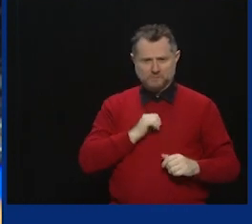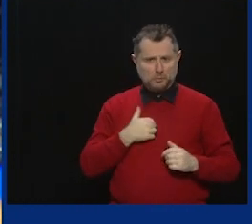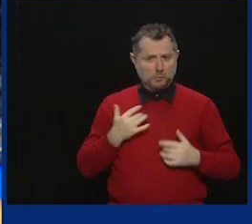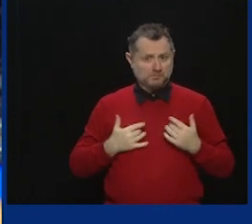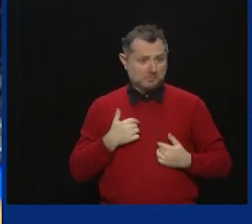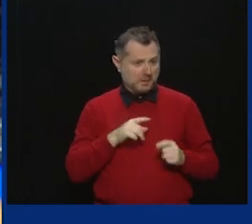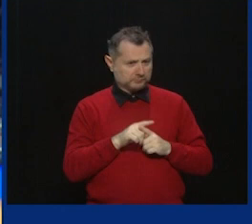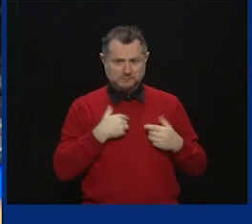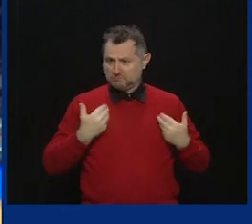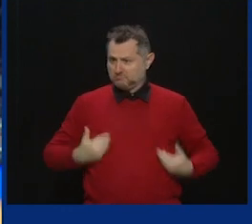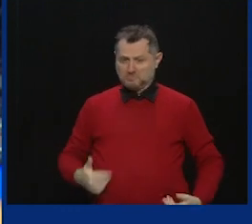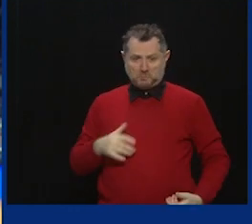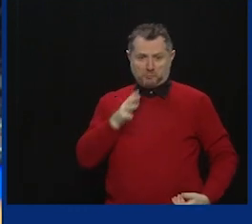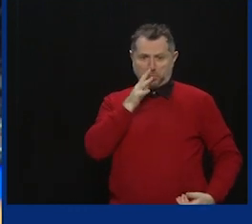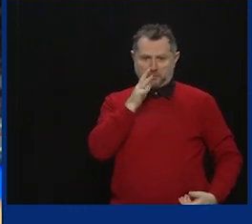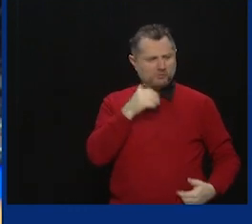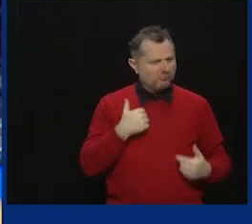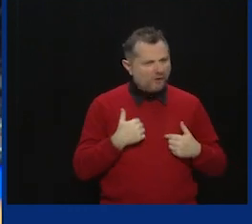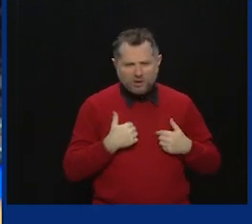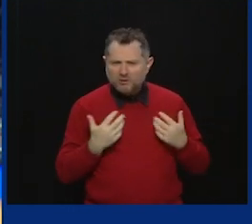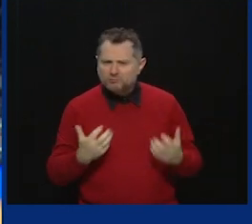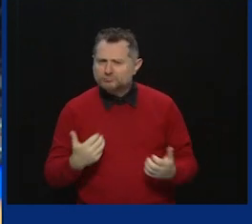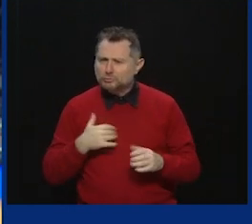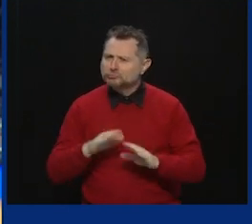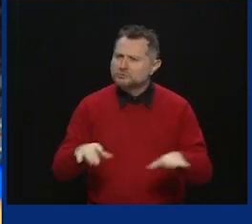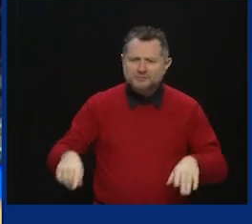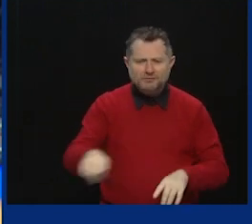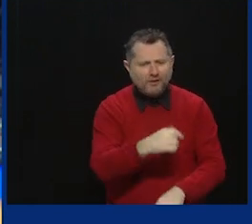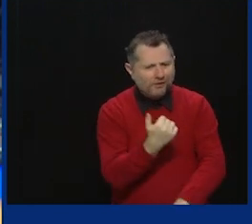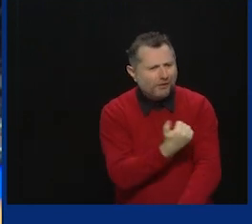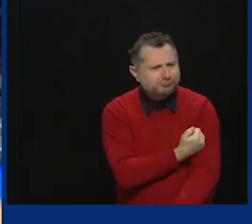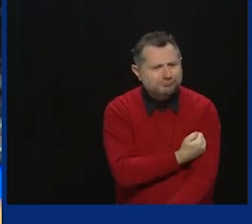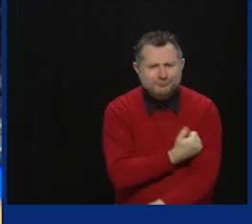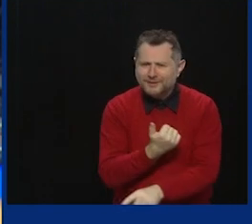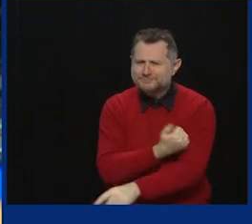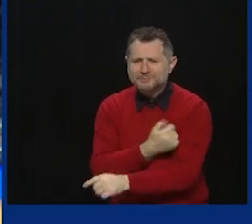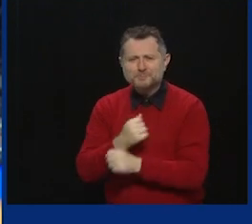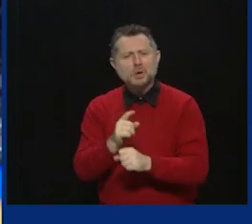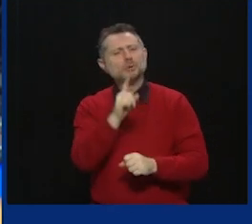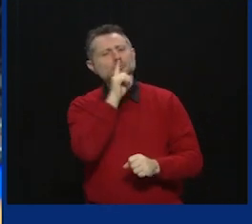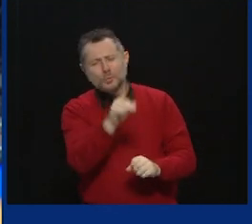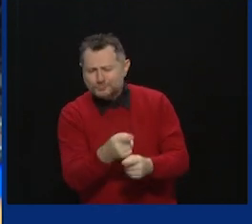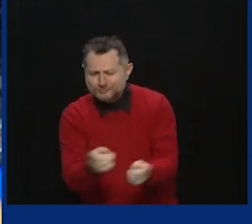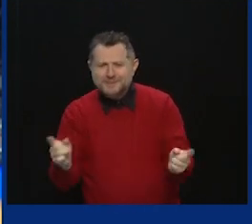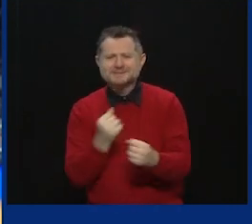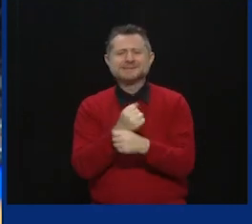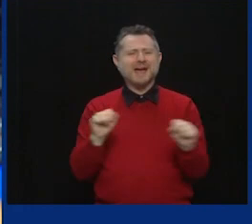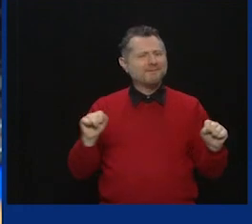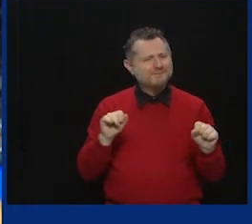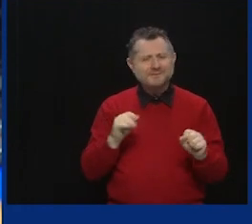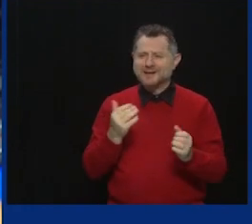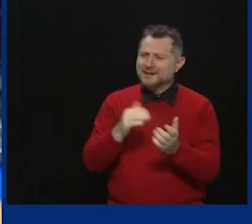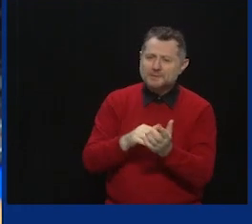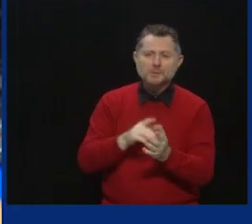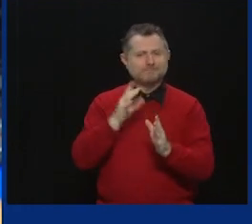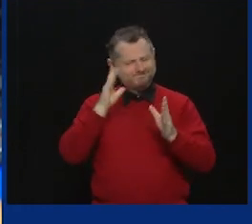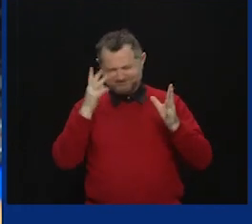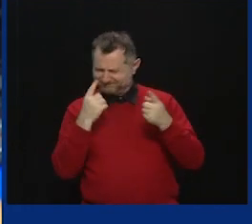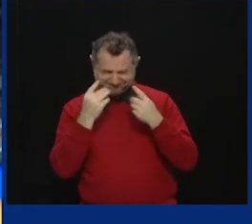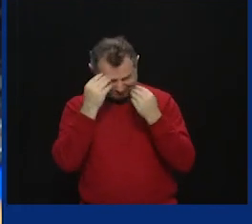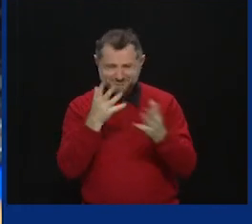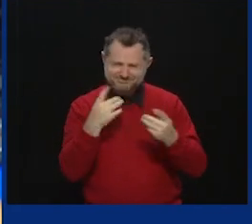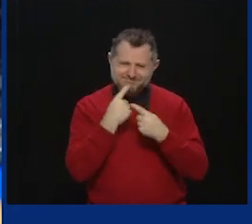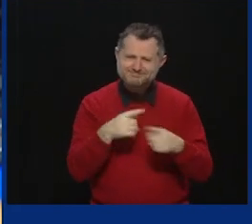I would have wanted my kids ages 5 to 11 to get the vaccine to make sure that they are safe. And again, I have to get the word out. This